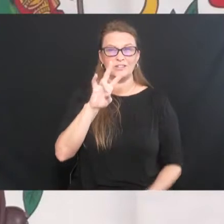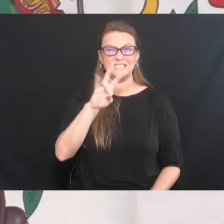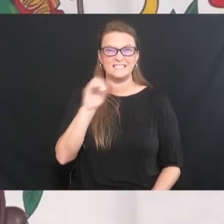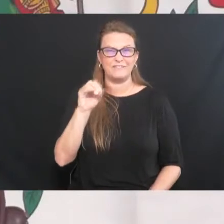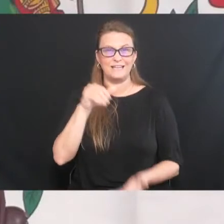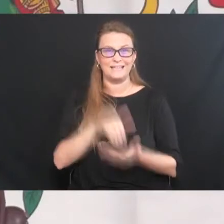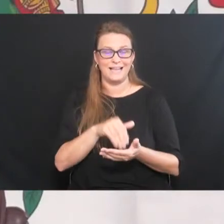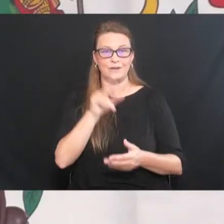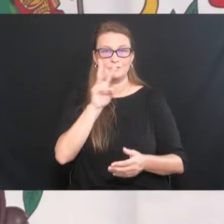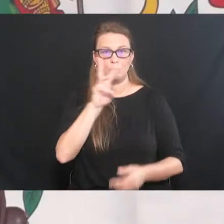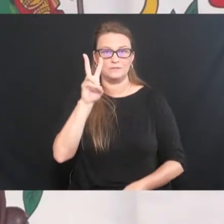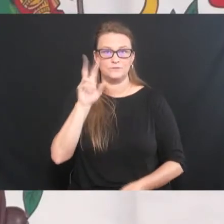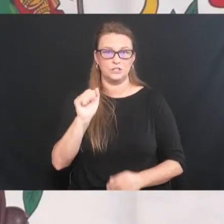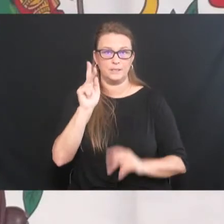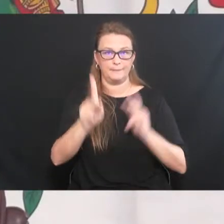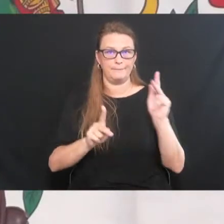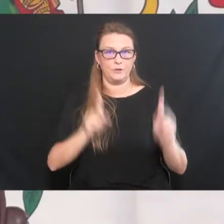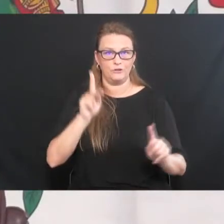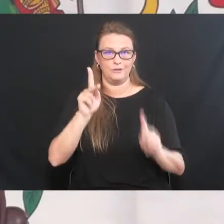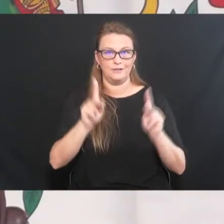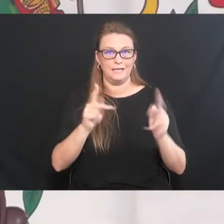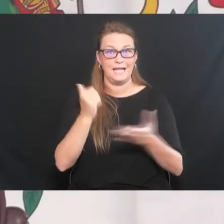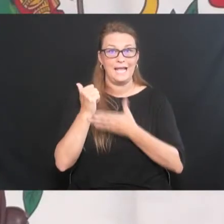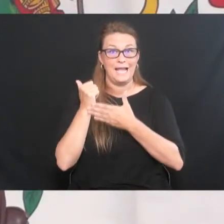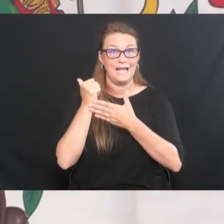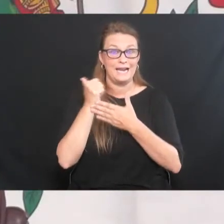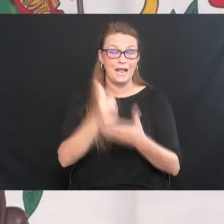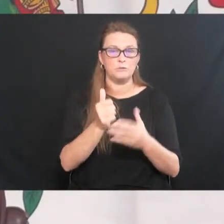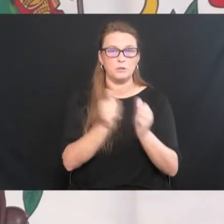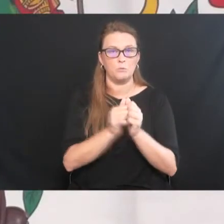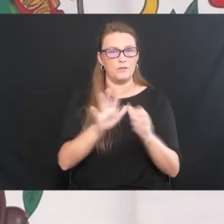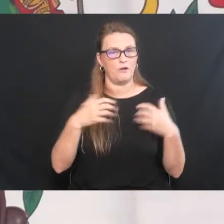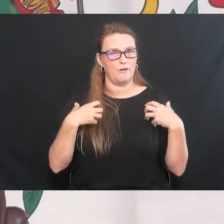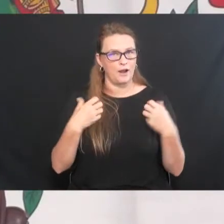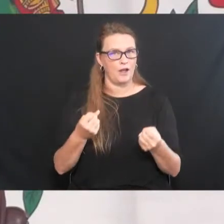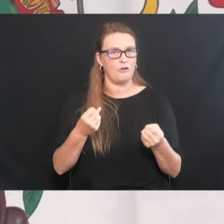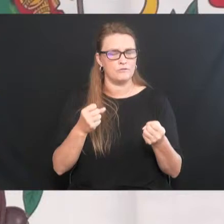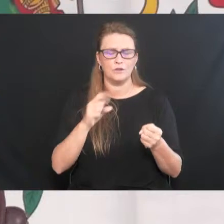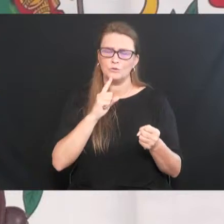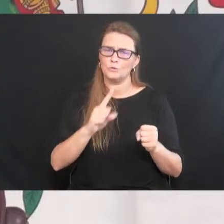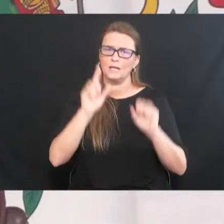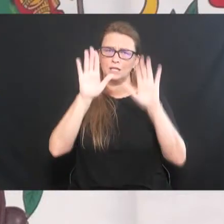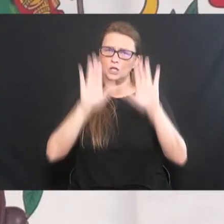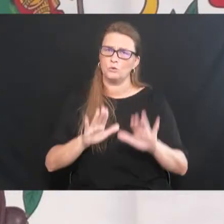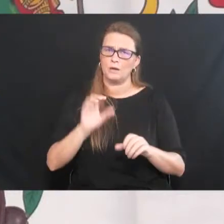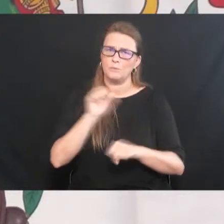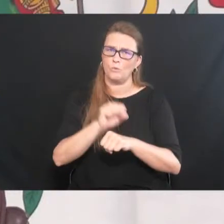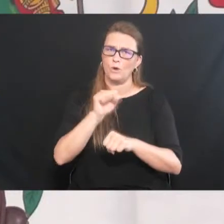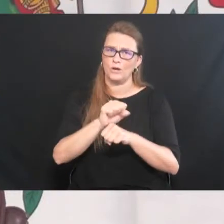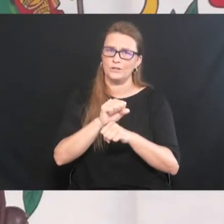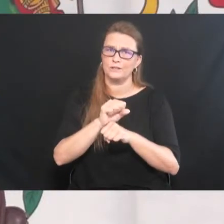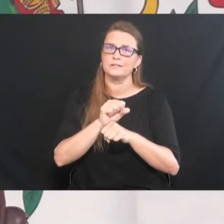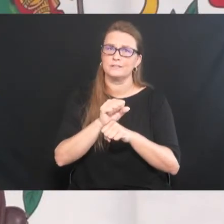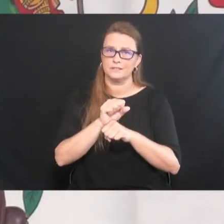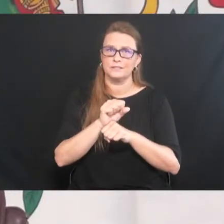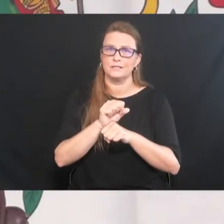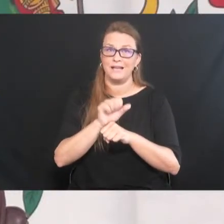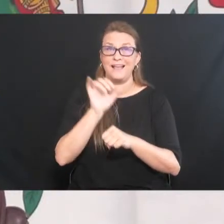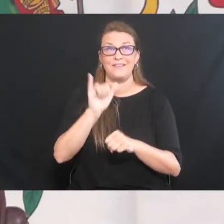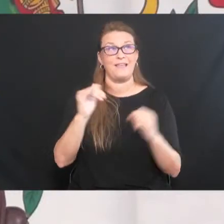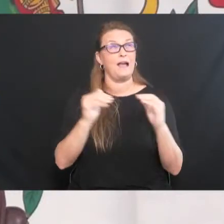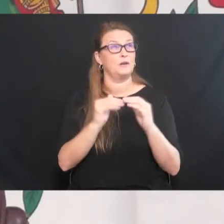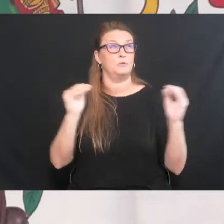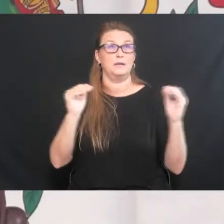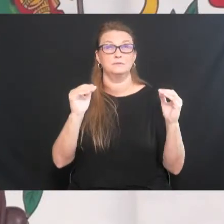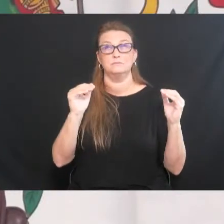470,000 West Virginians and helped them with their health care needs. It's an incredible work, incredible. And that equates to more